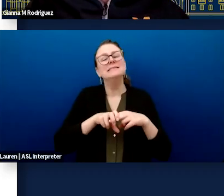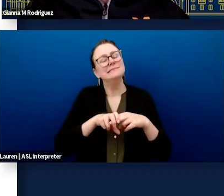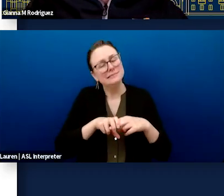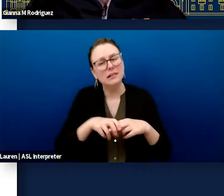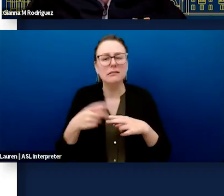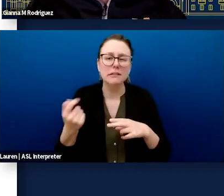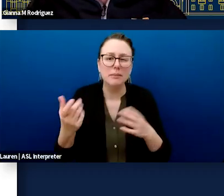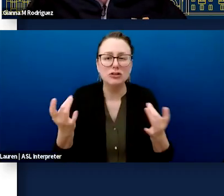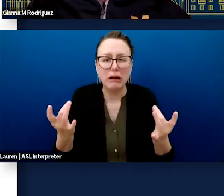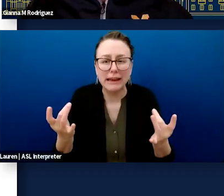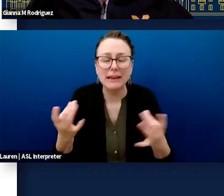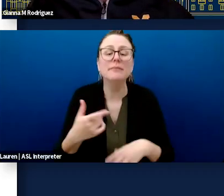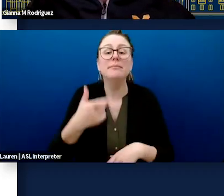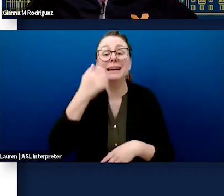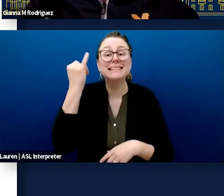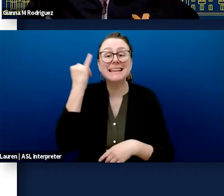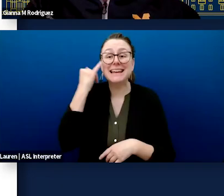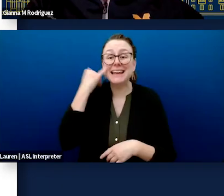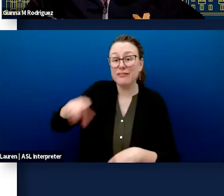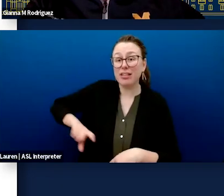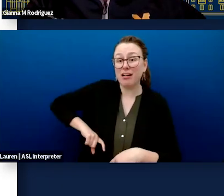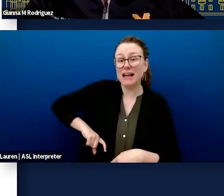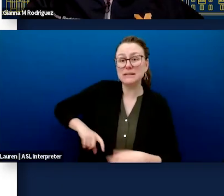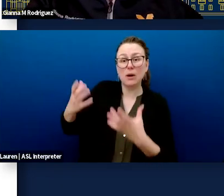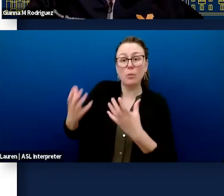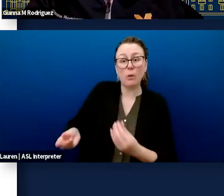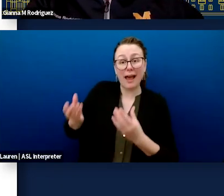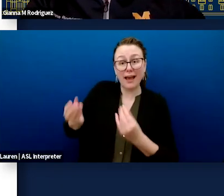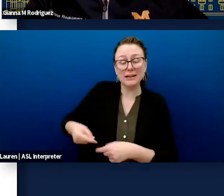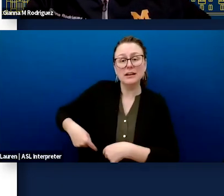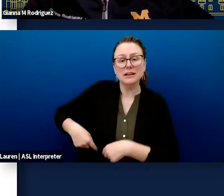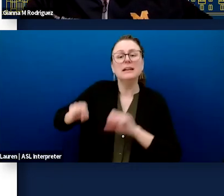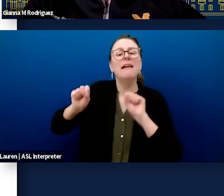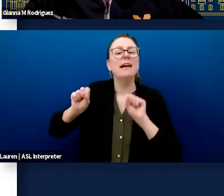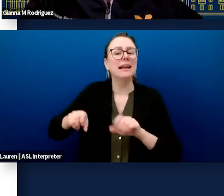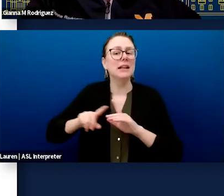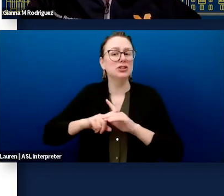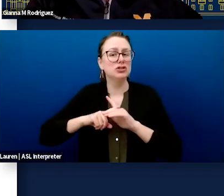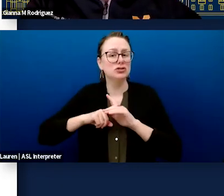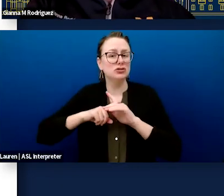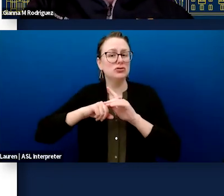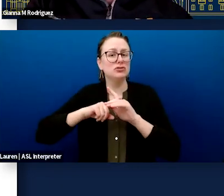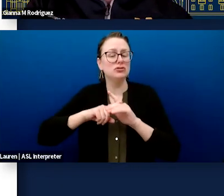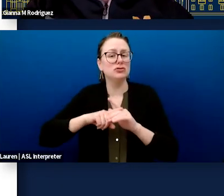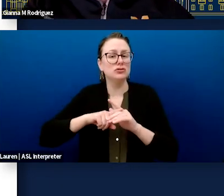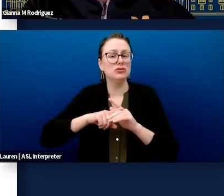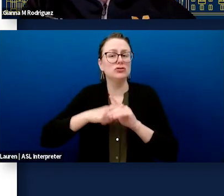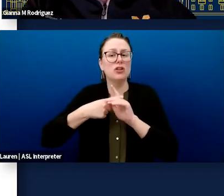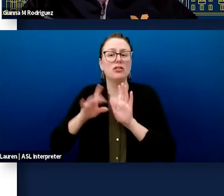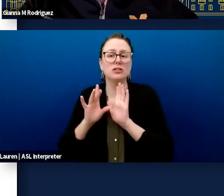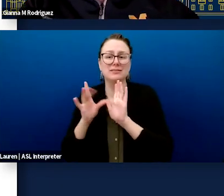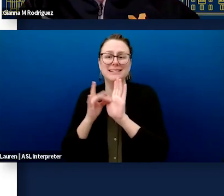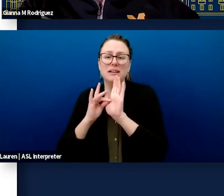the appliance for the colostomy, it can sort of like start having the wafer come off